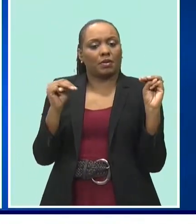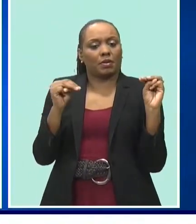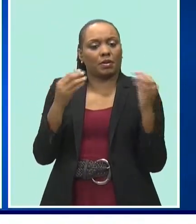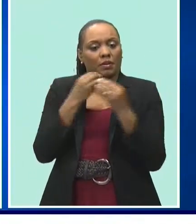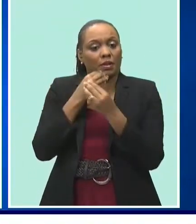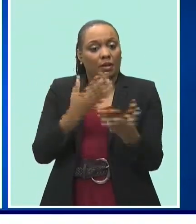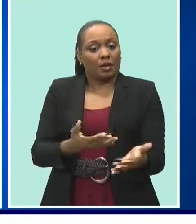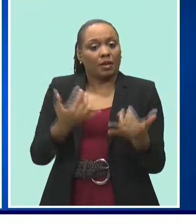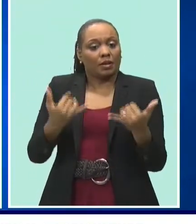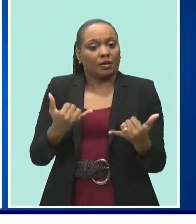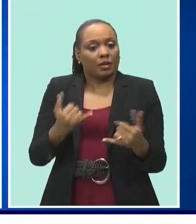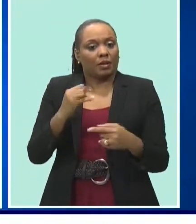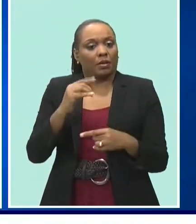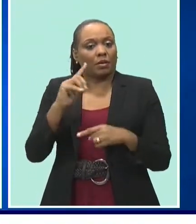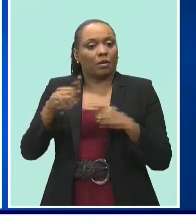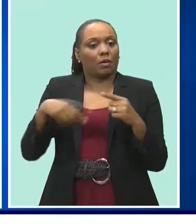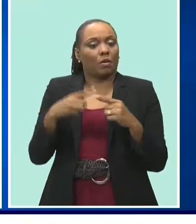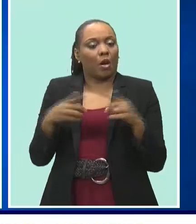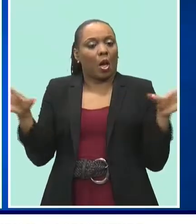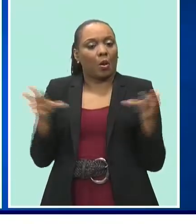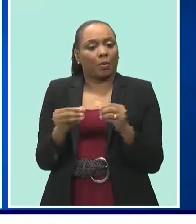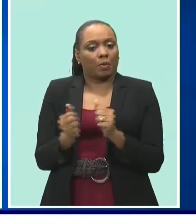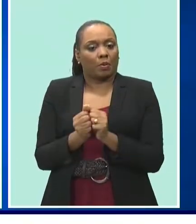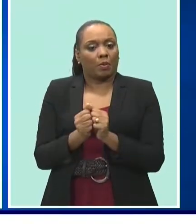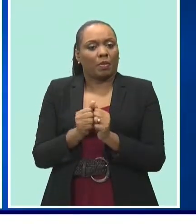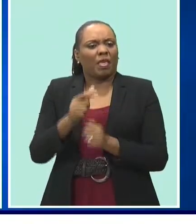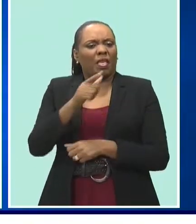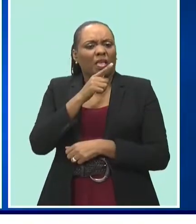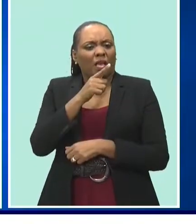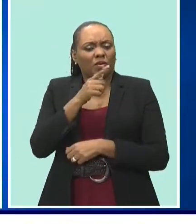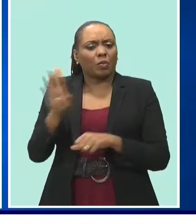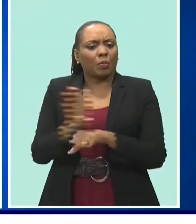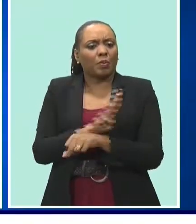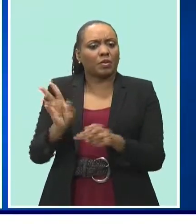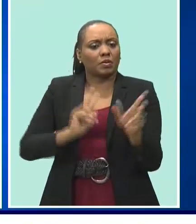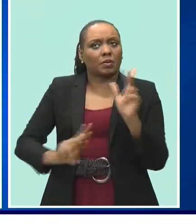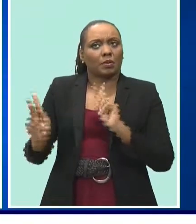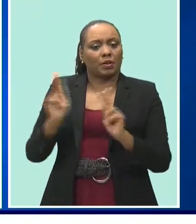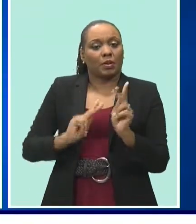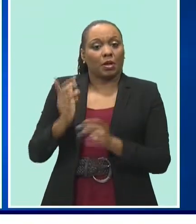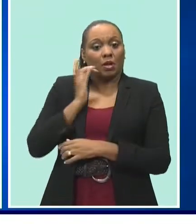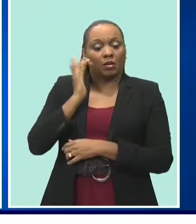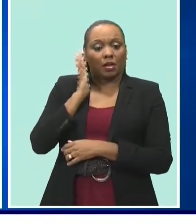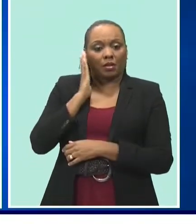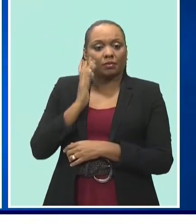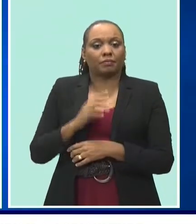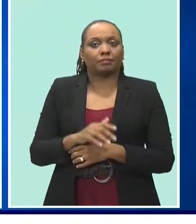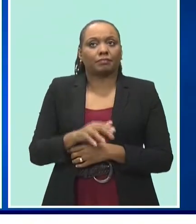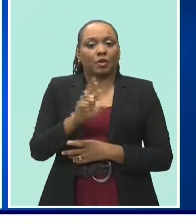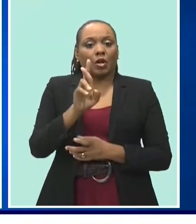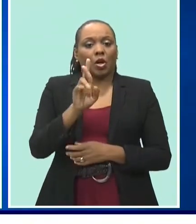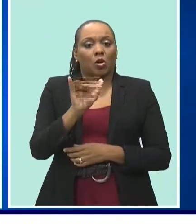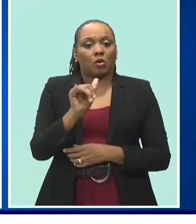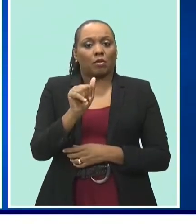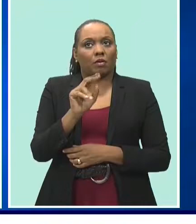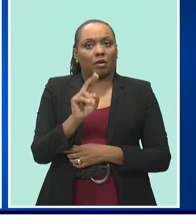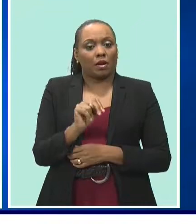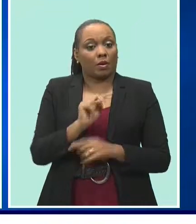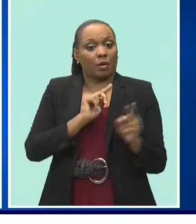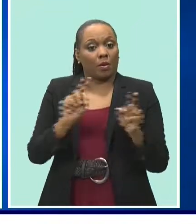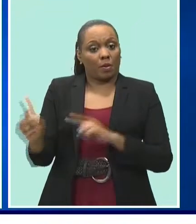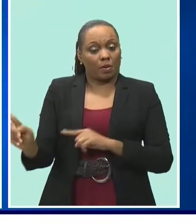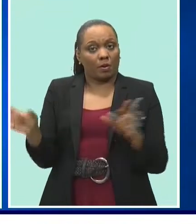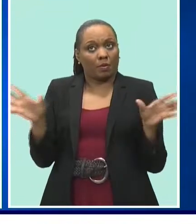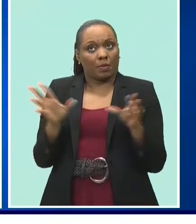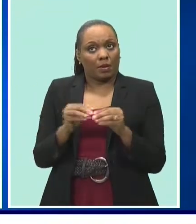Chamber of Commerce and Industry's first business luncheon for the year at the Hilton Barbados. Ryan Broom was at that luncheon and joins us live now